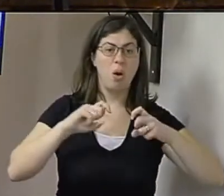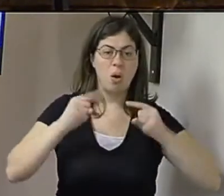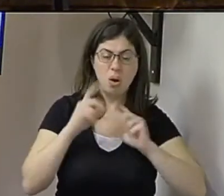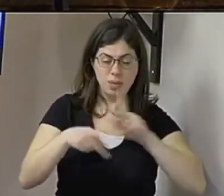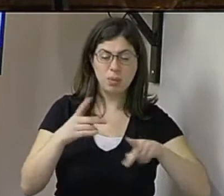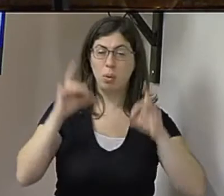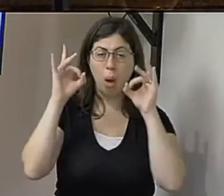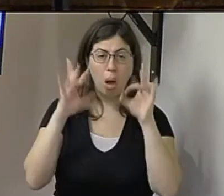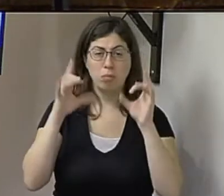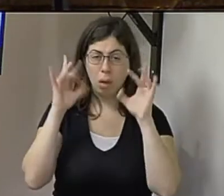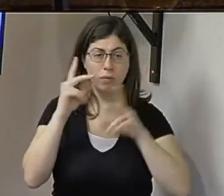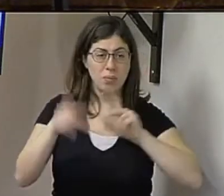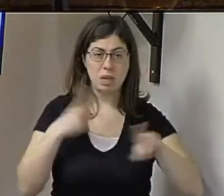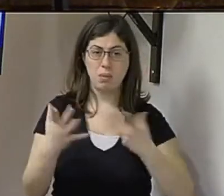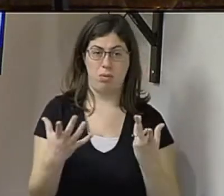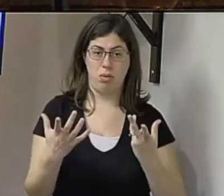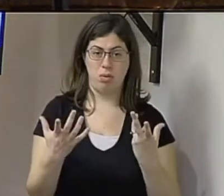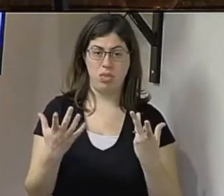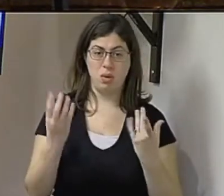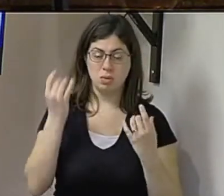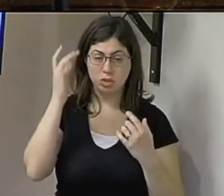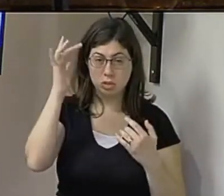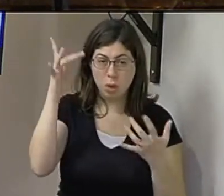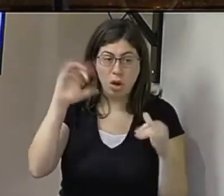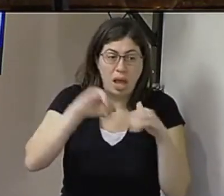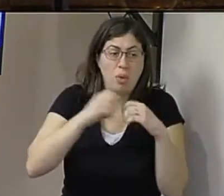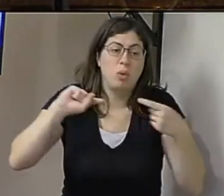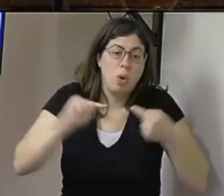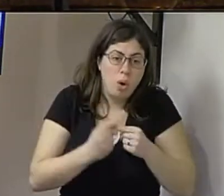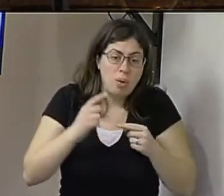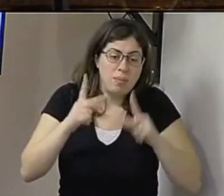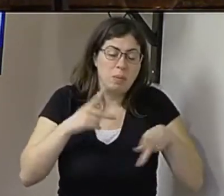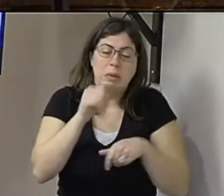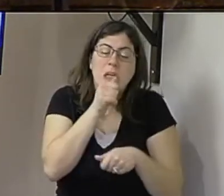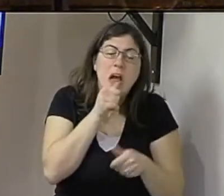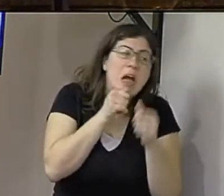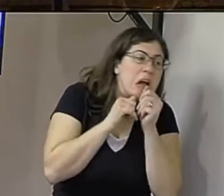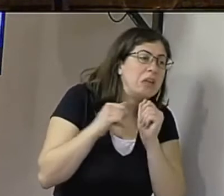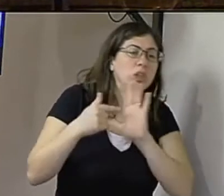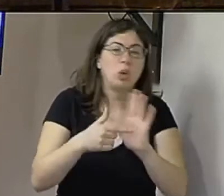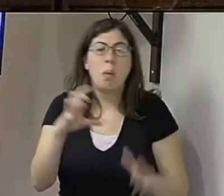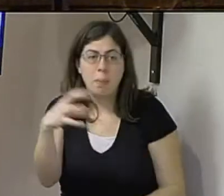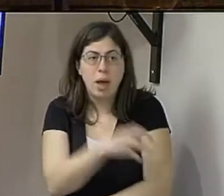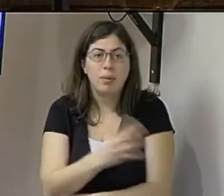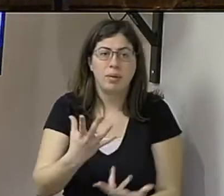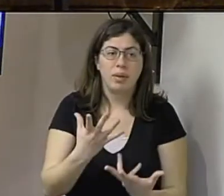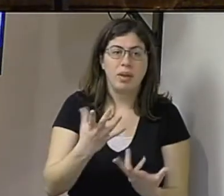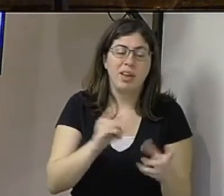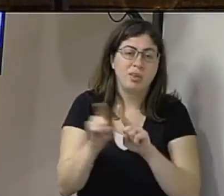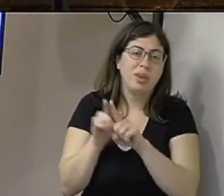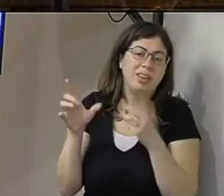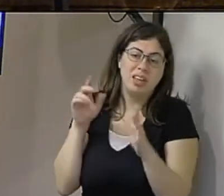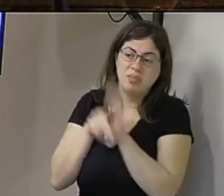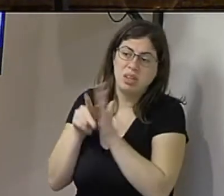just awful, awful people. They were ingenious in the way they would hurt people to make this display of their power. And assassinations were